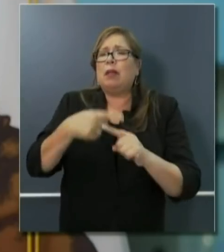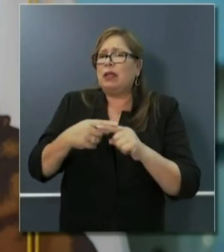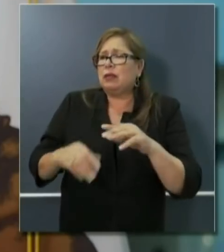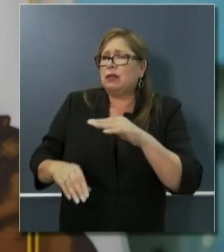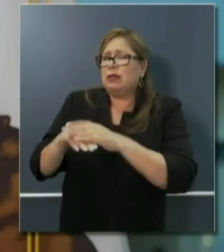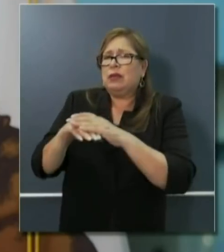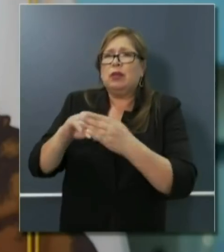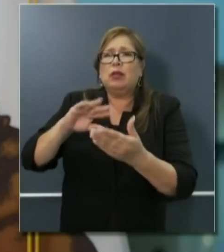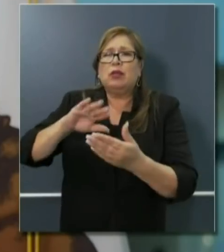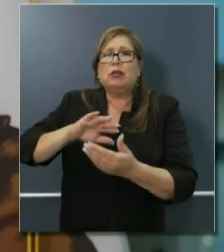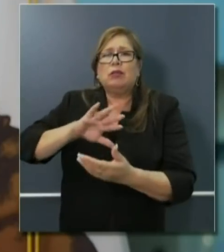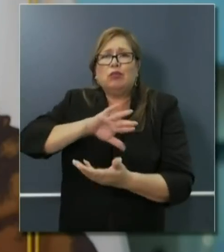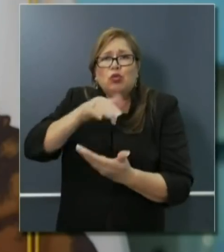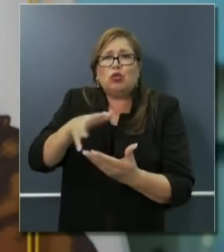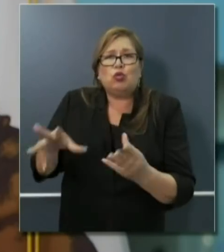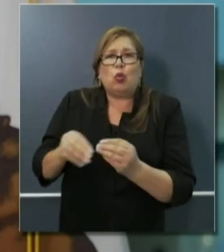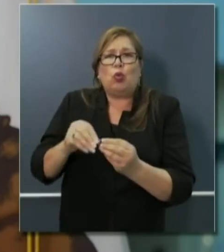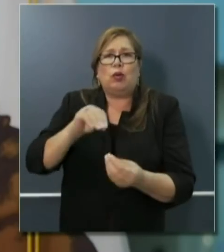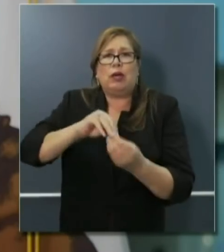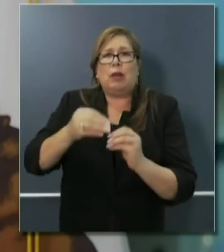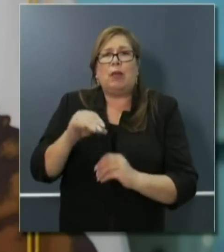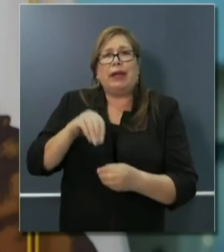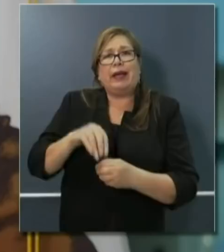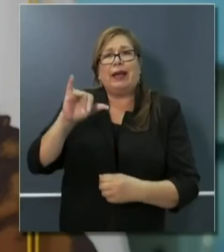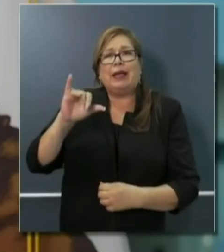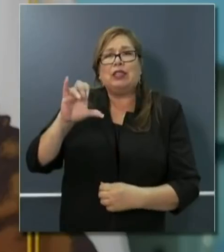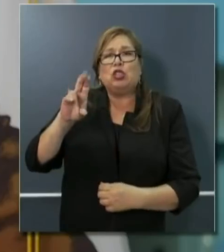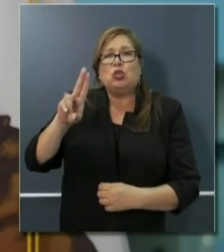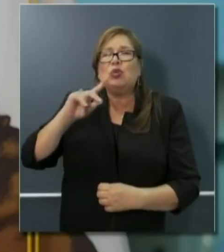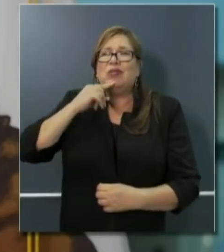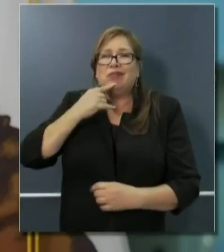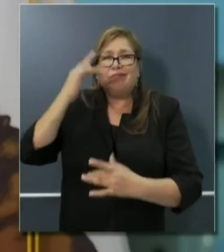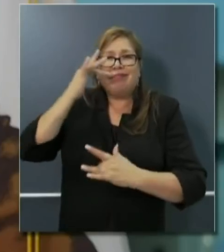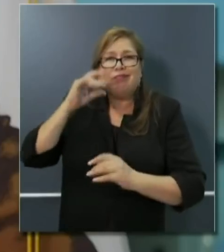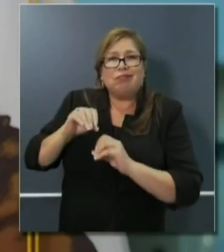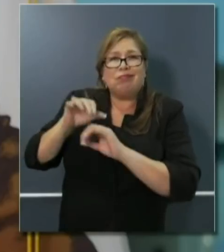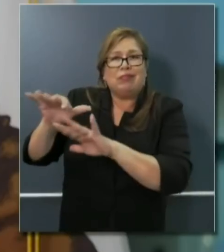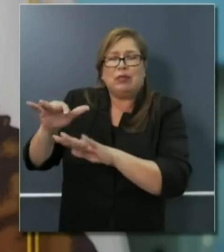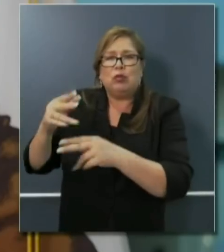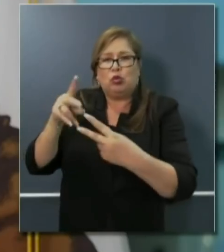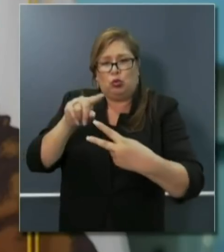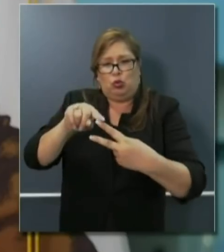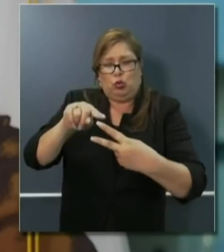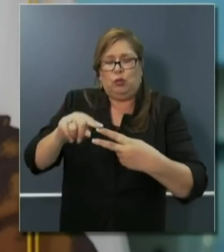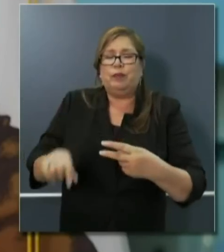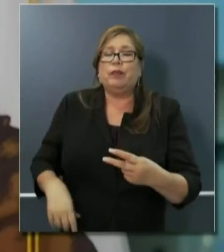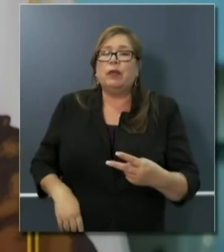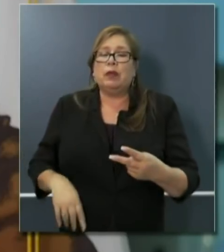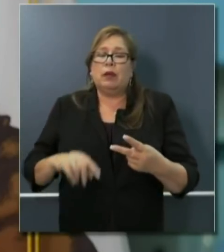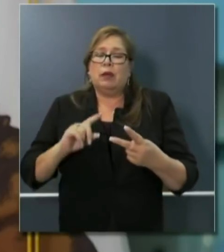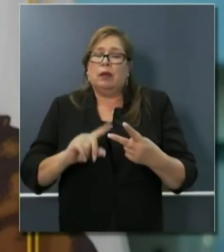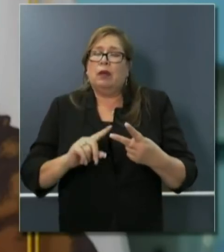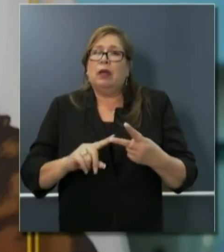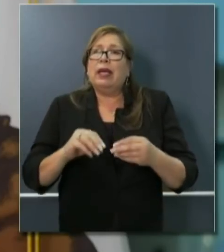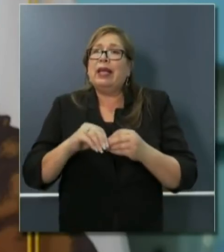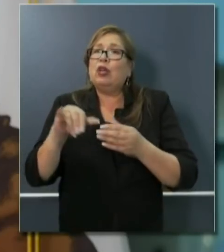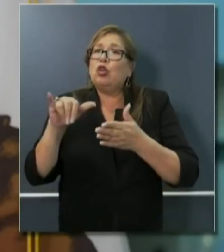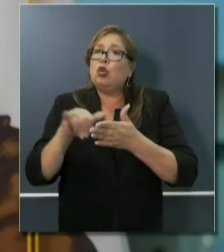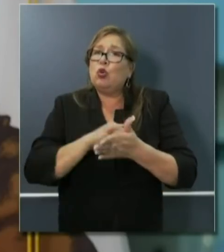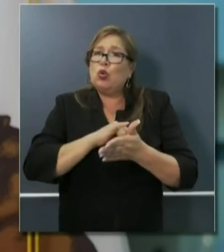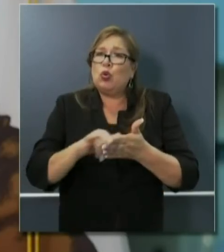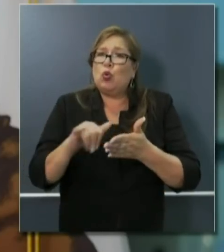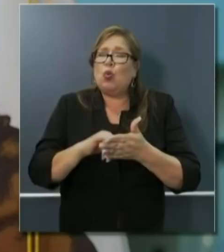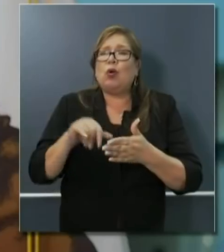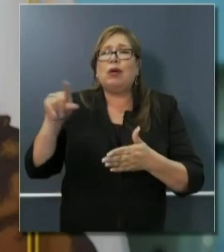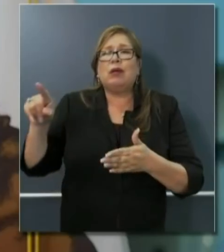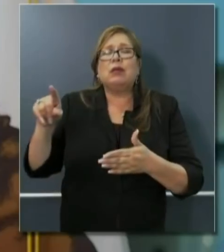then also, in New York, Governor Cuomo has used his authority to suspend supervision